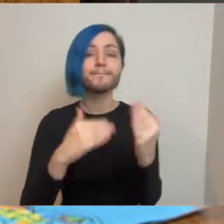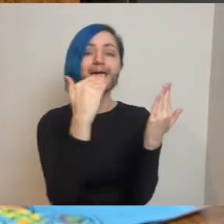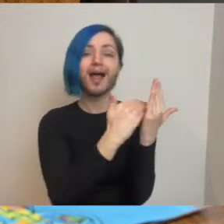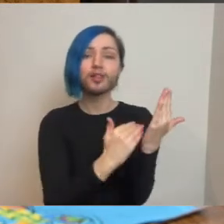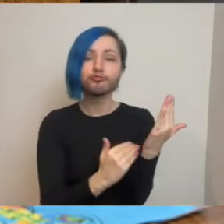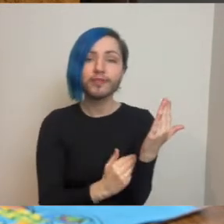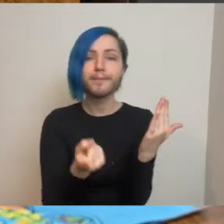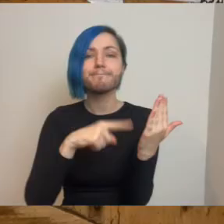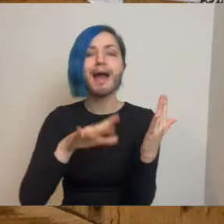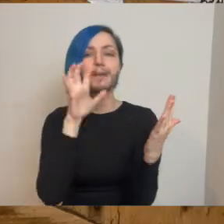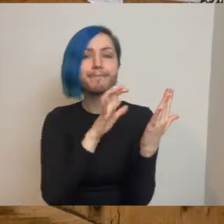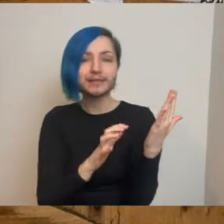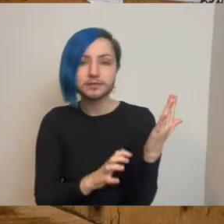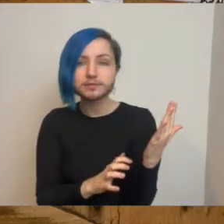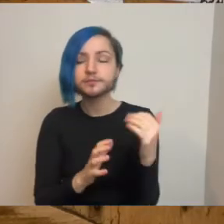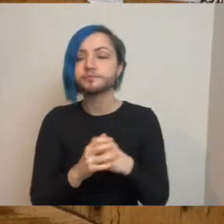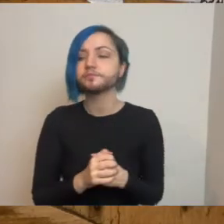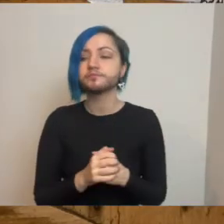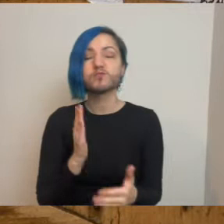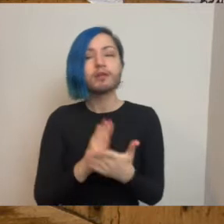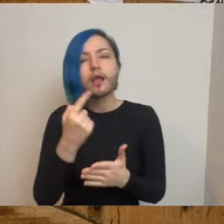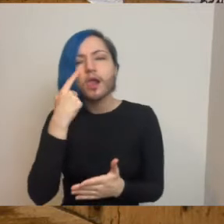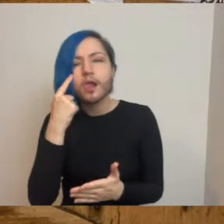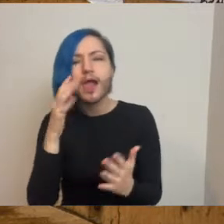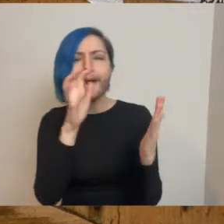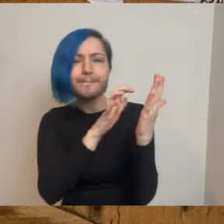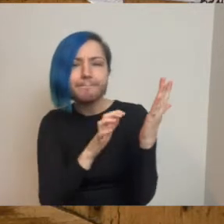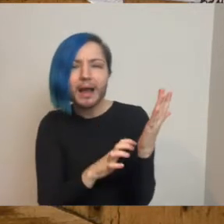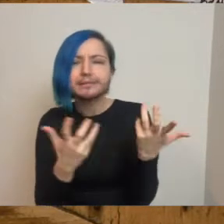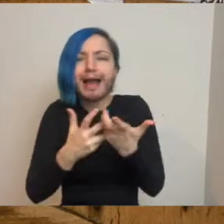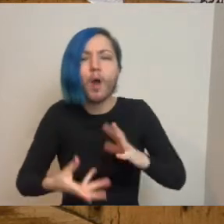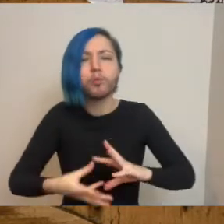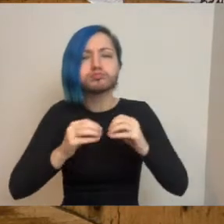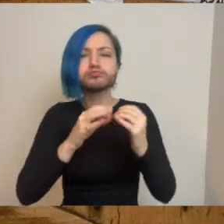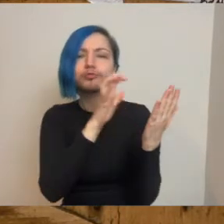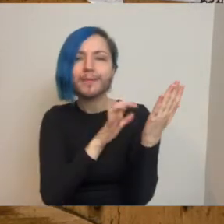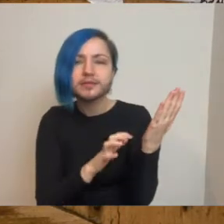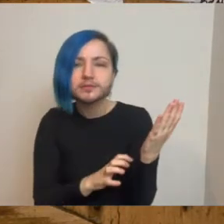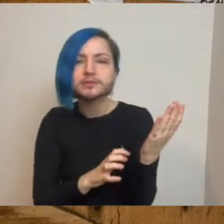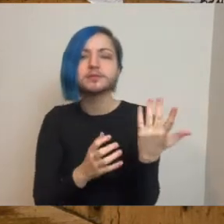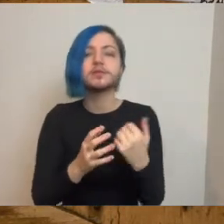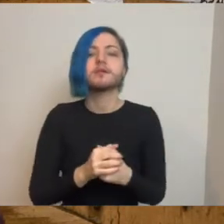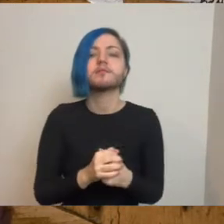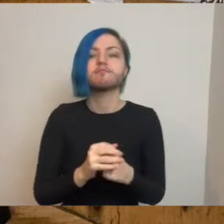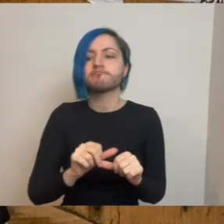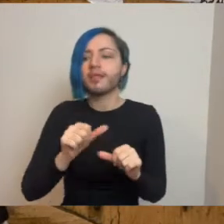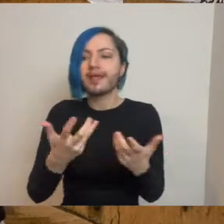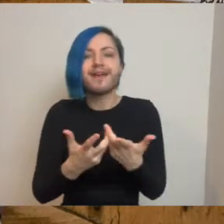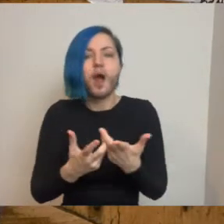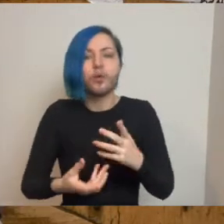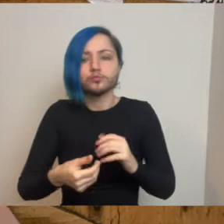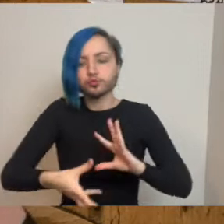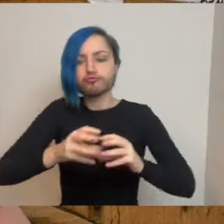algorithm, and pattern. This is all about looking at patterns and looking about how to make patterns and how to then make something